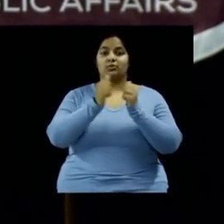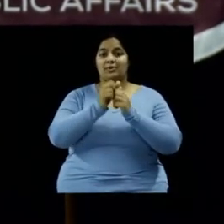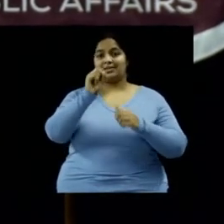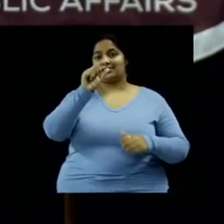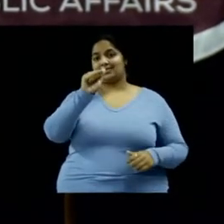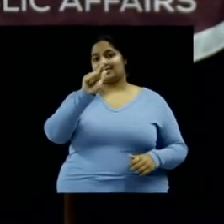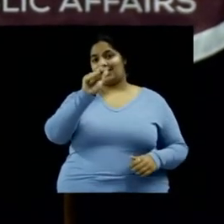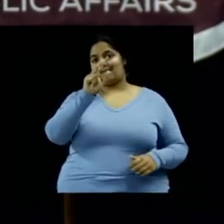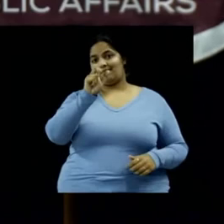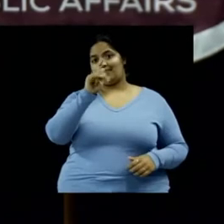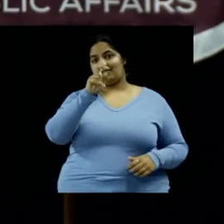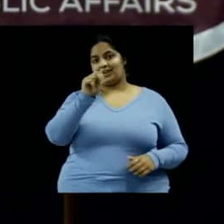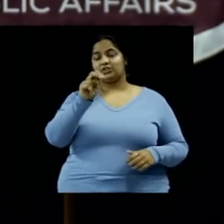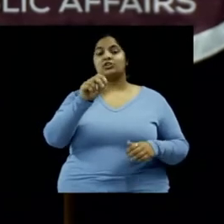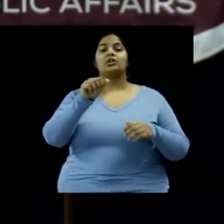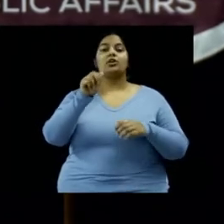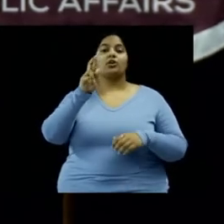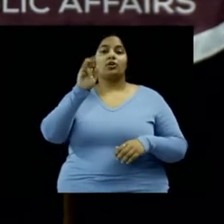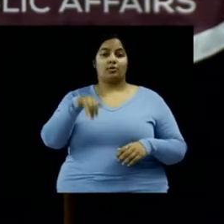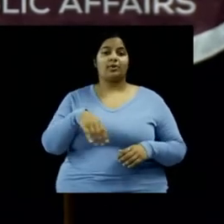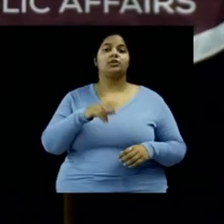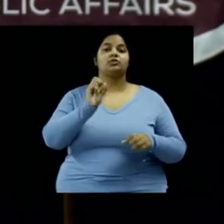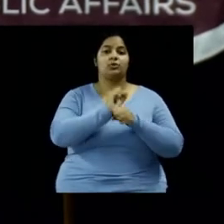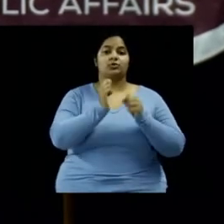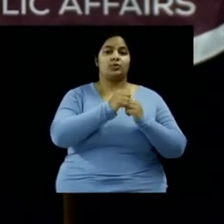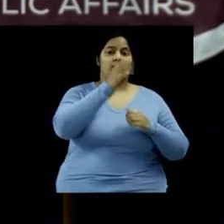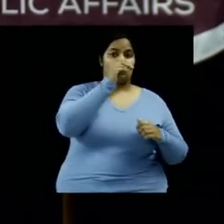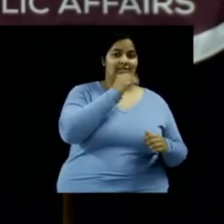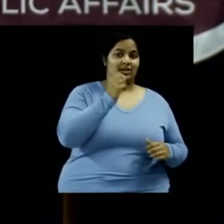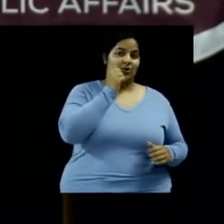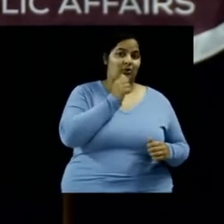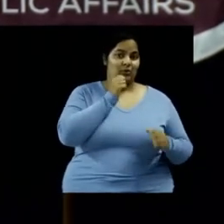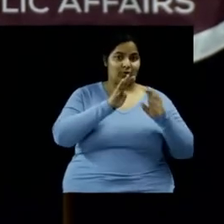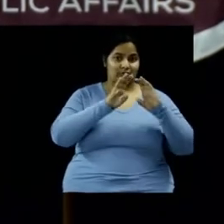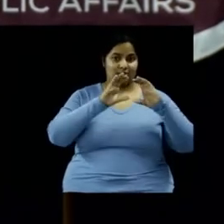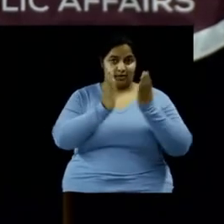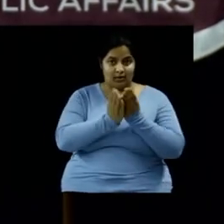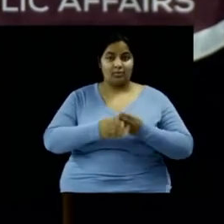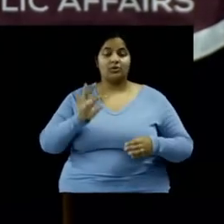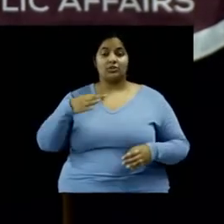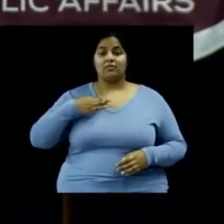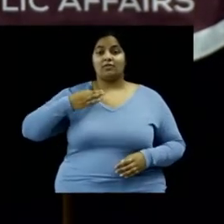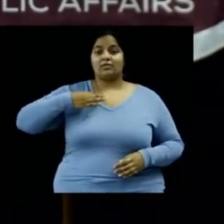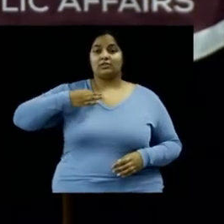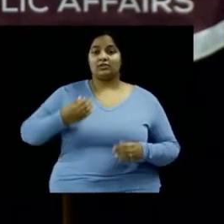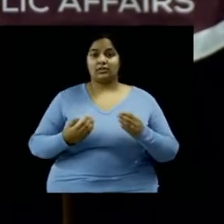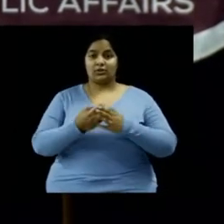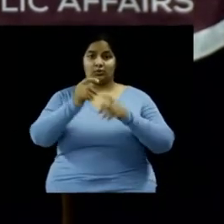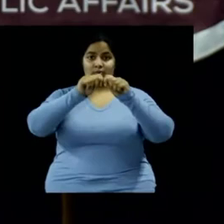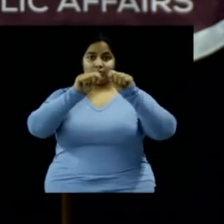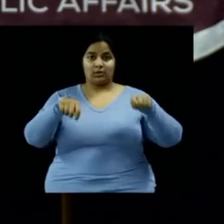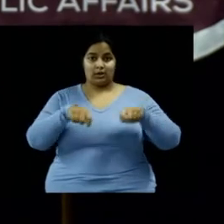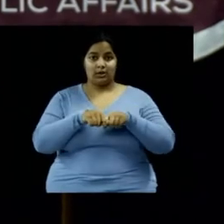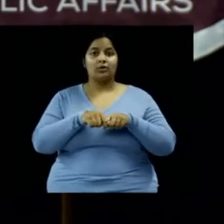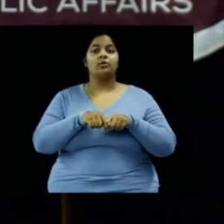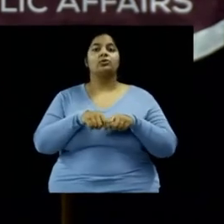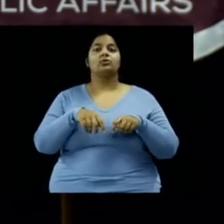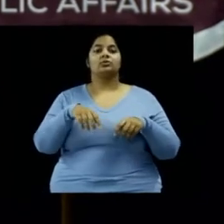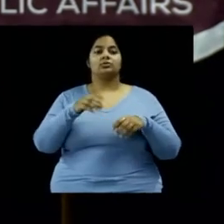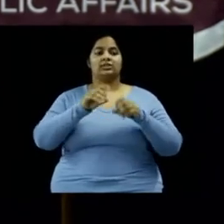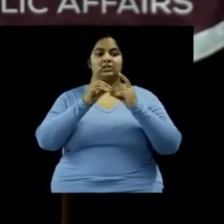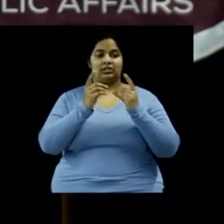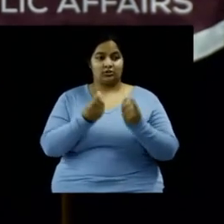working with Boys and Girls Club at Brazoria County, volunteering at the Blue Triangle District, Clean It